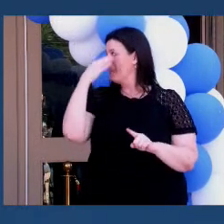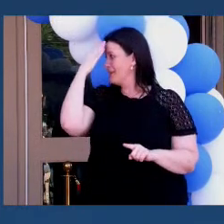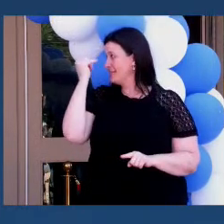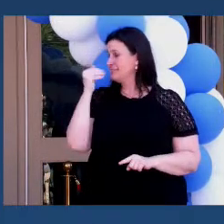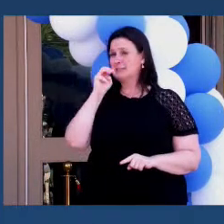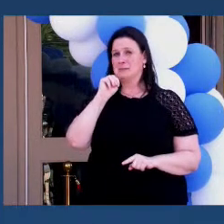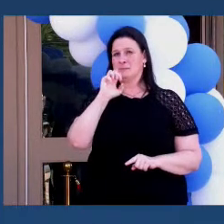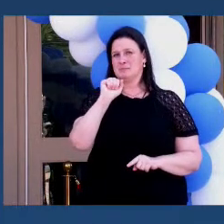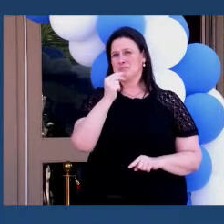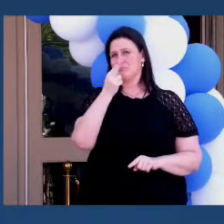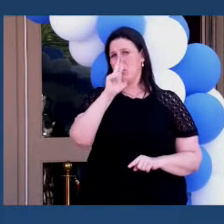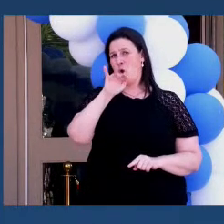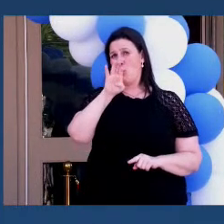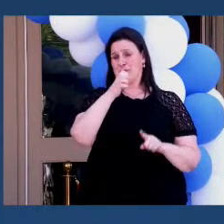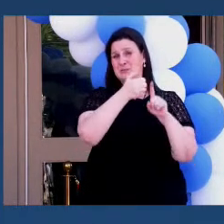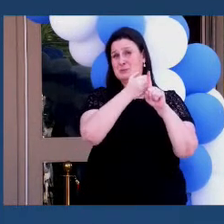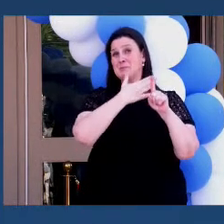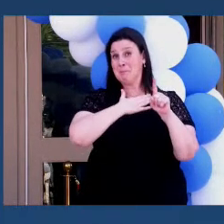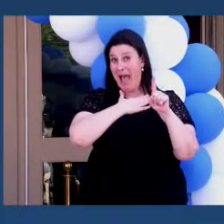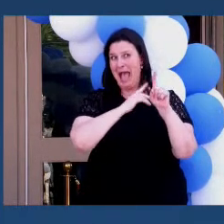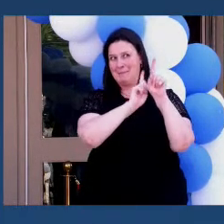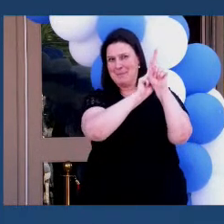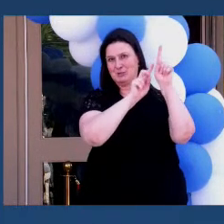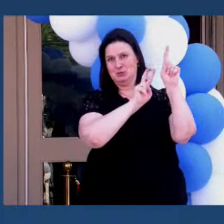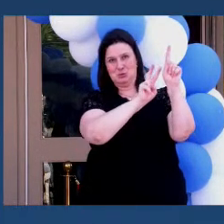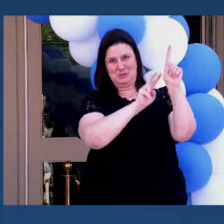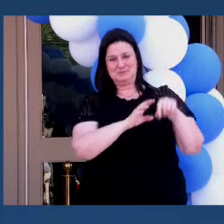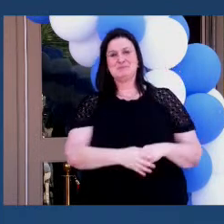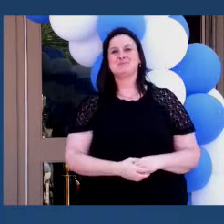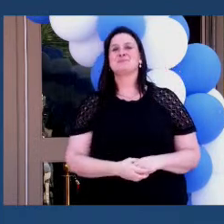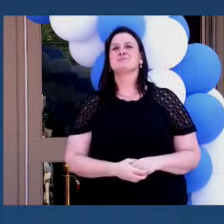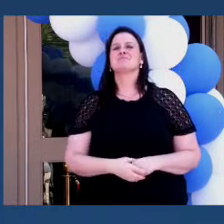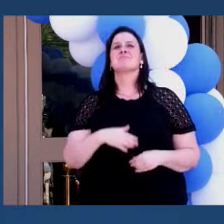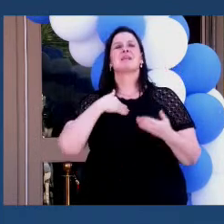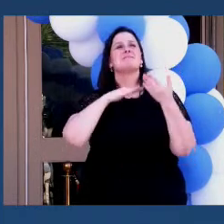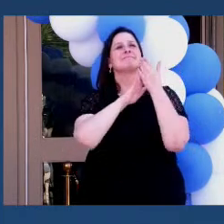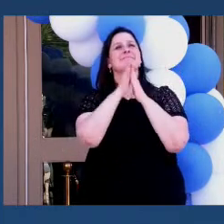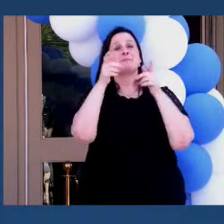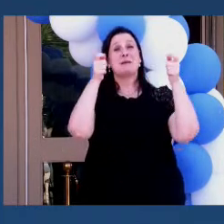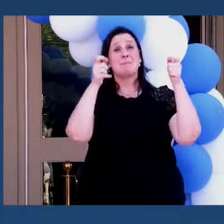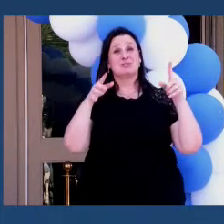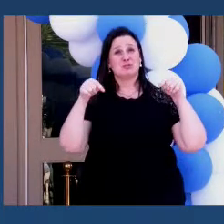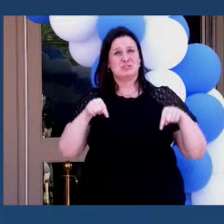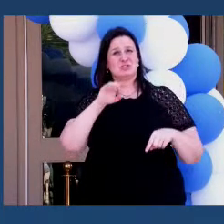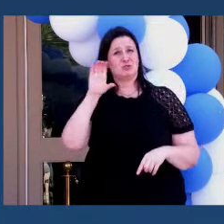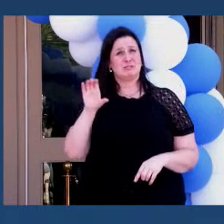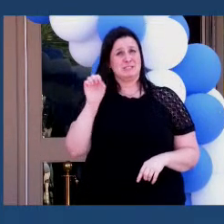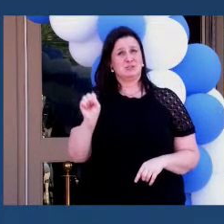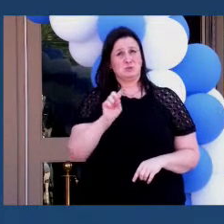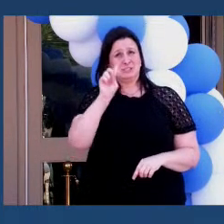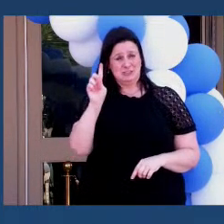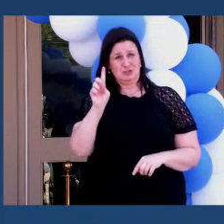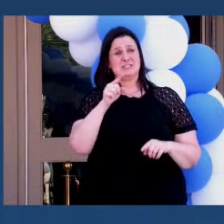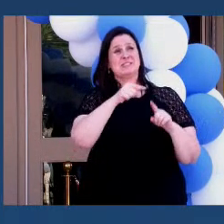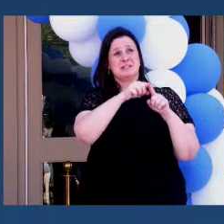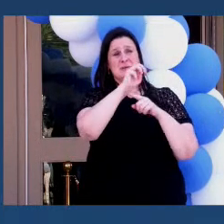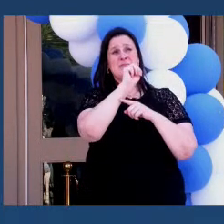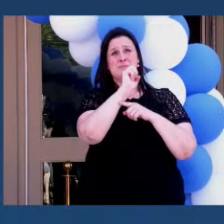Maurice was a mentor for me. When I became an administrator in the Christiana School District, Maurice Pritchett